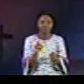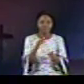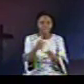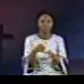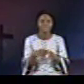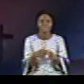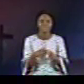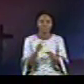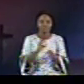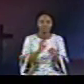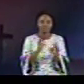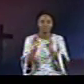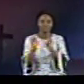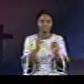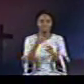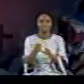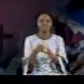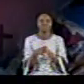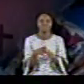Bend, yes, bend.